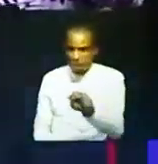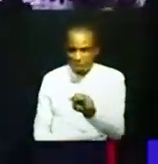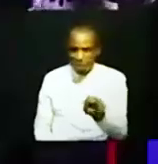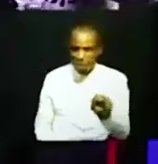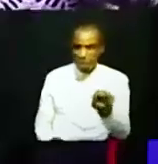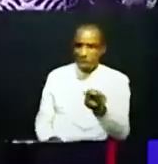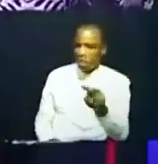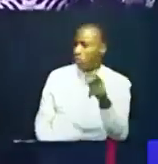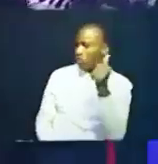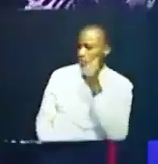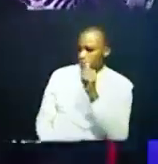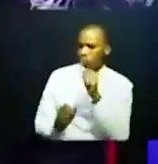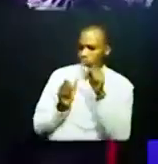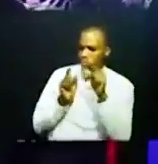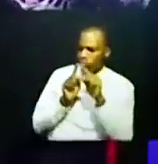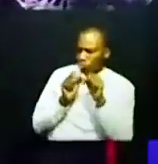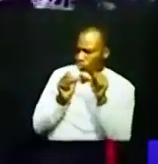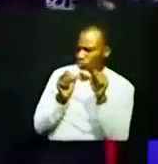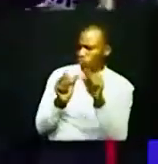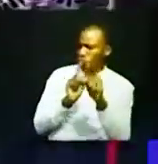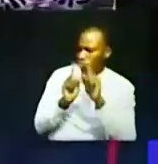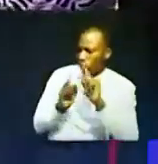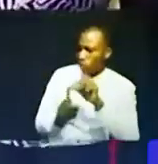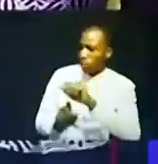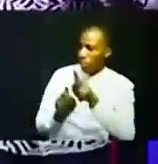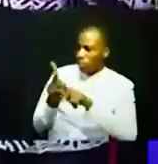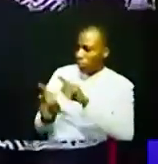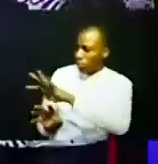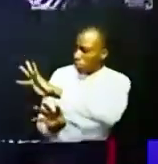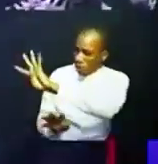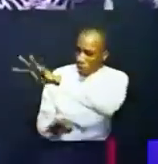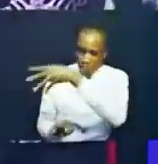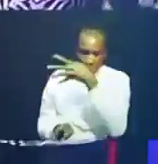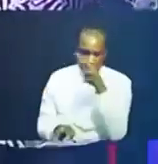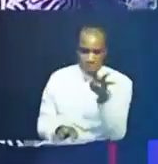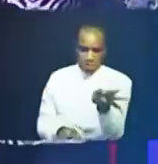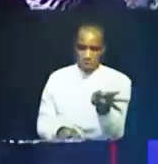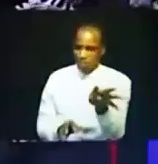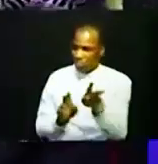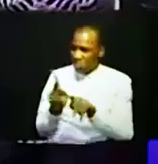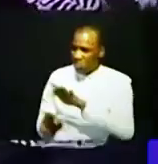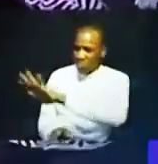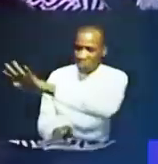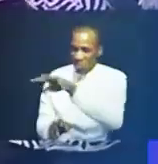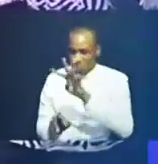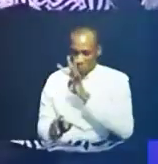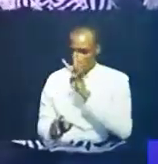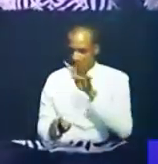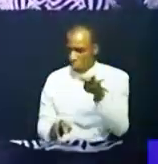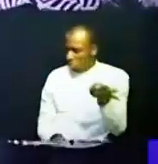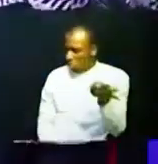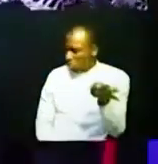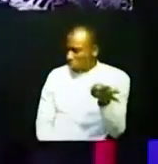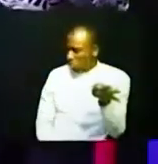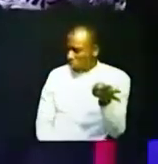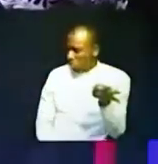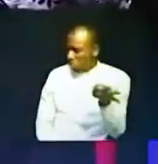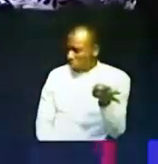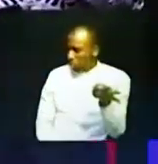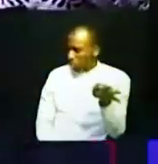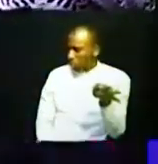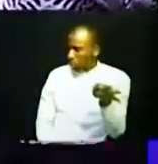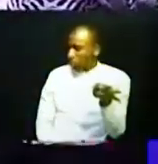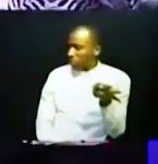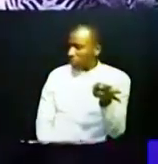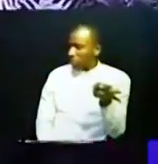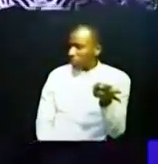continued. Okasa wye ya anasa, ogusu okasa no, unwe kweshia, woshia demu, anasa, sku demu, nyina ni. I'm sleeping